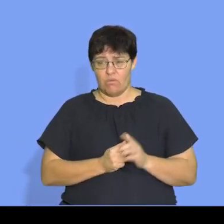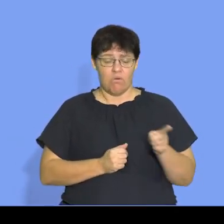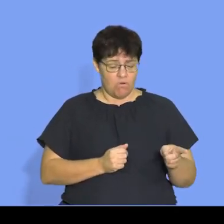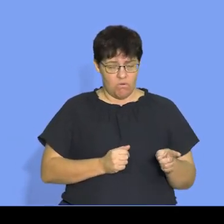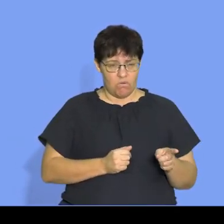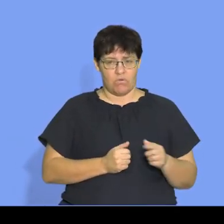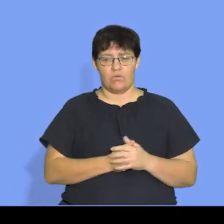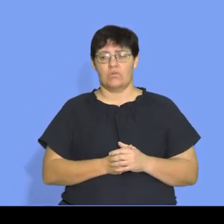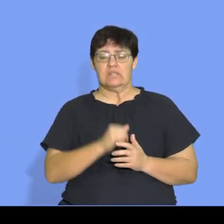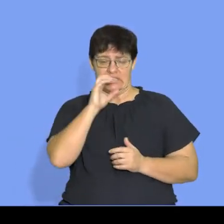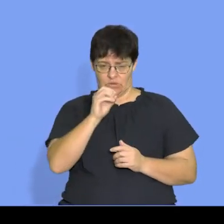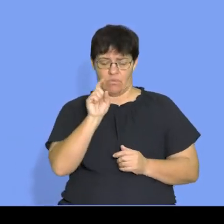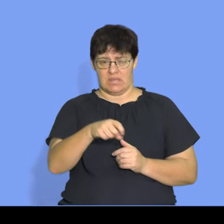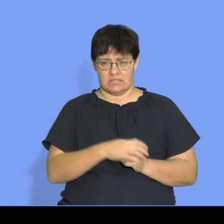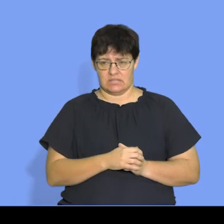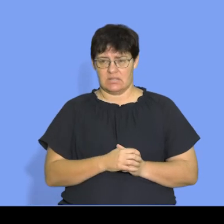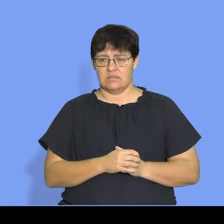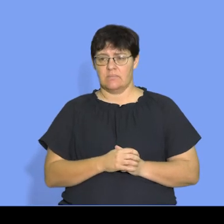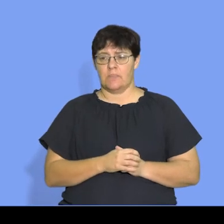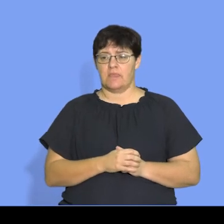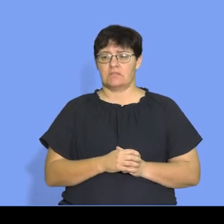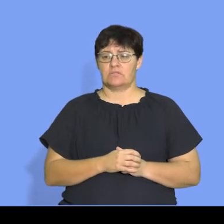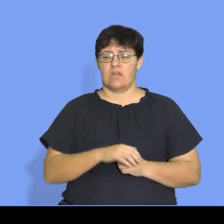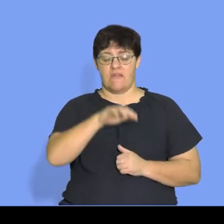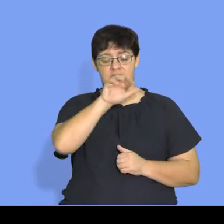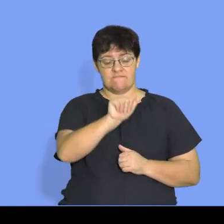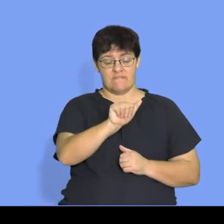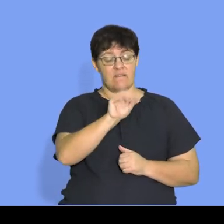0. So this will then be 5a squared